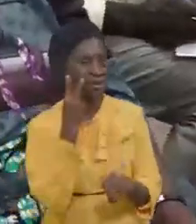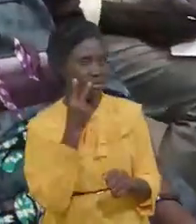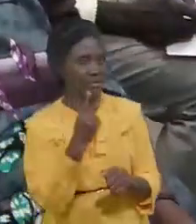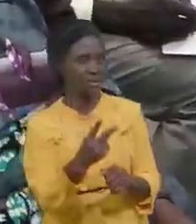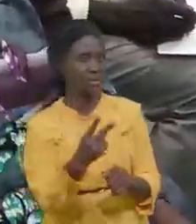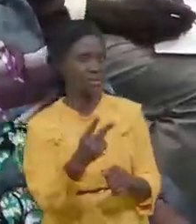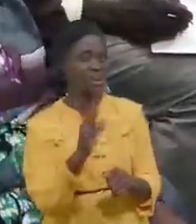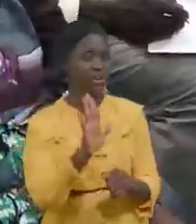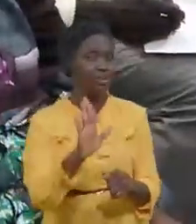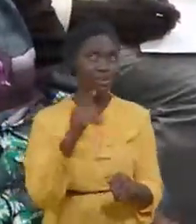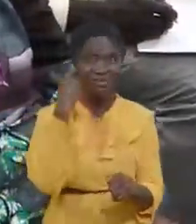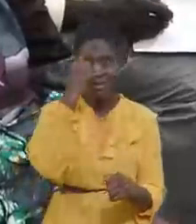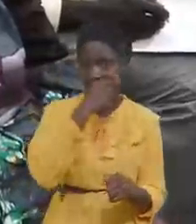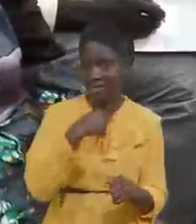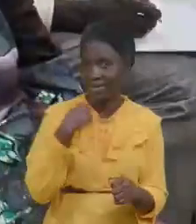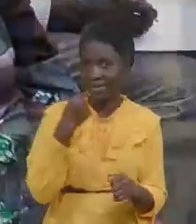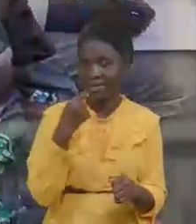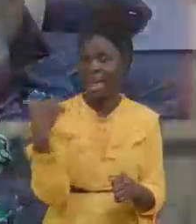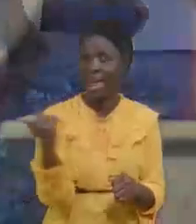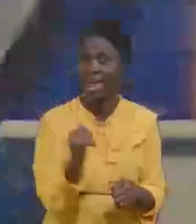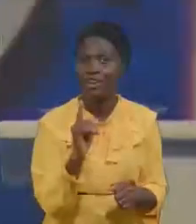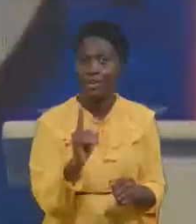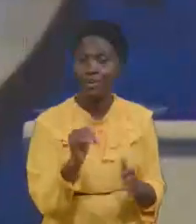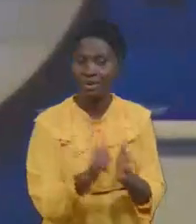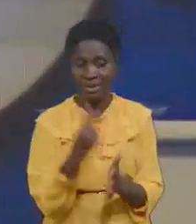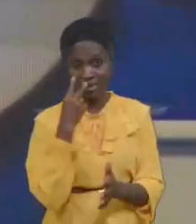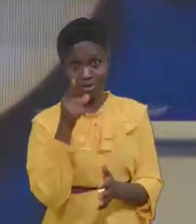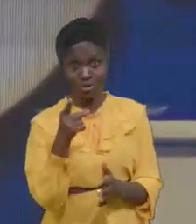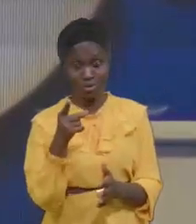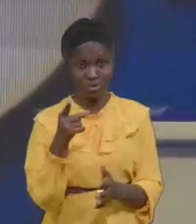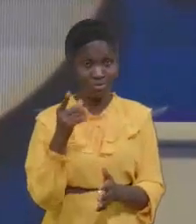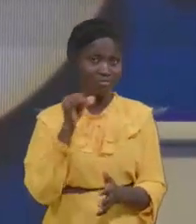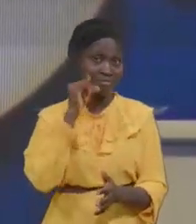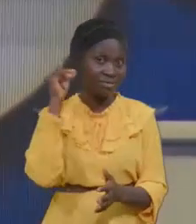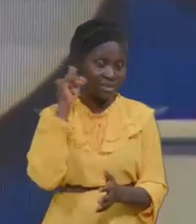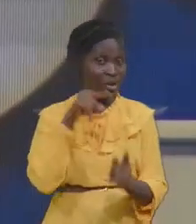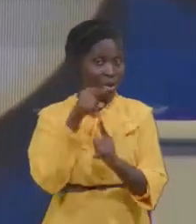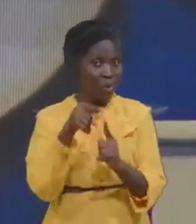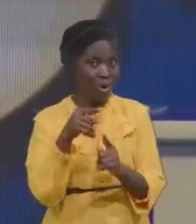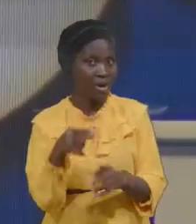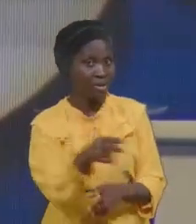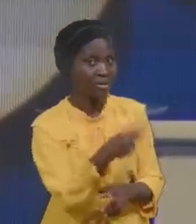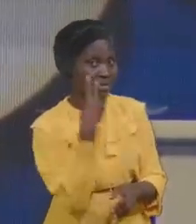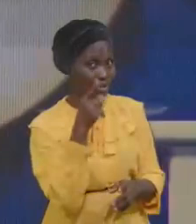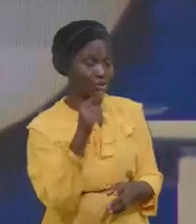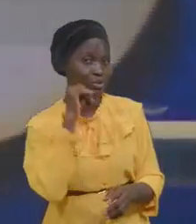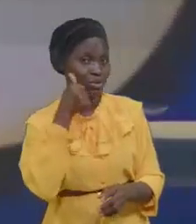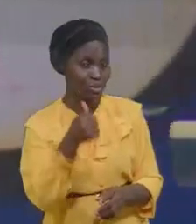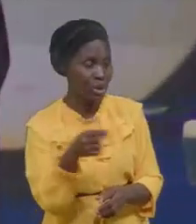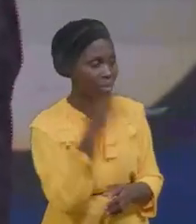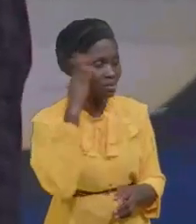your parents. Anyone that saw you yesterday, when they see you tomorrow, they